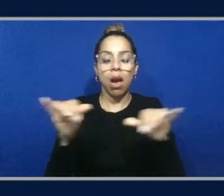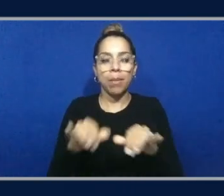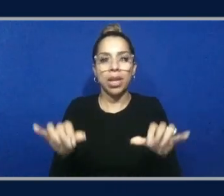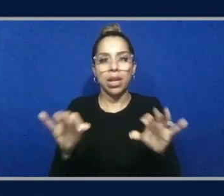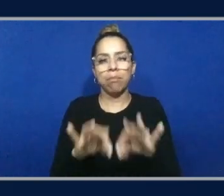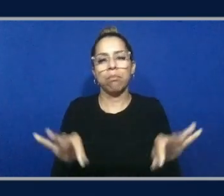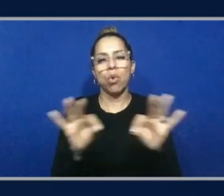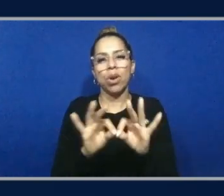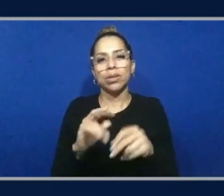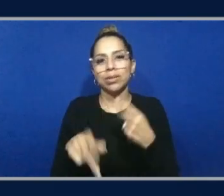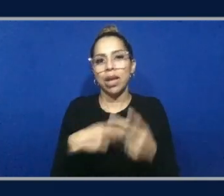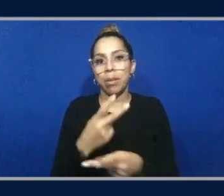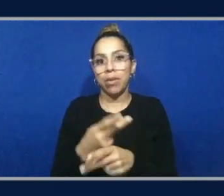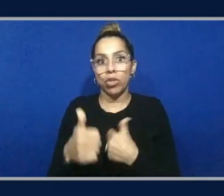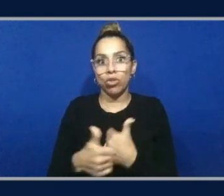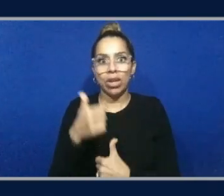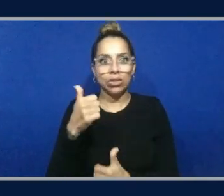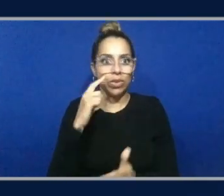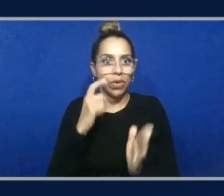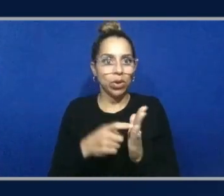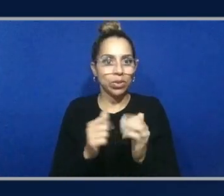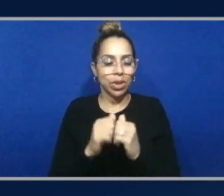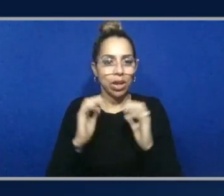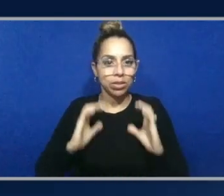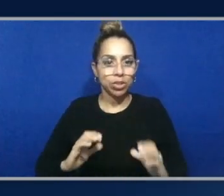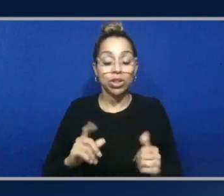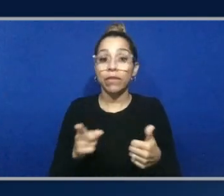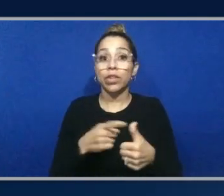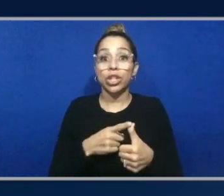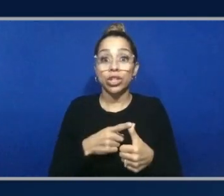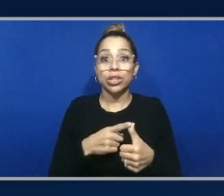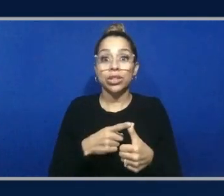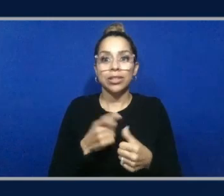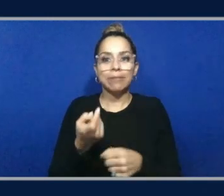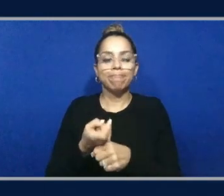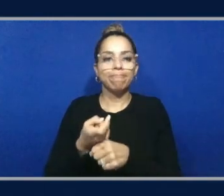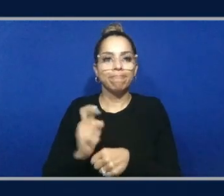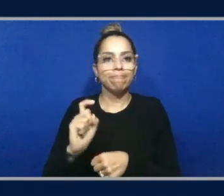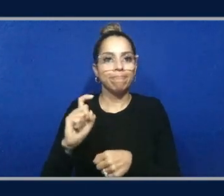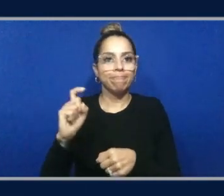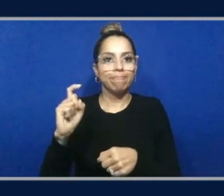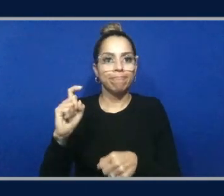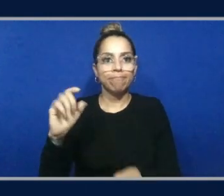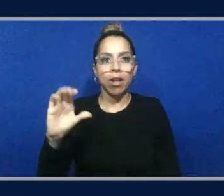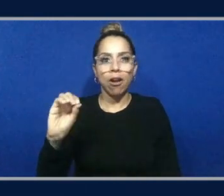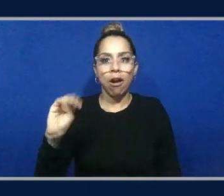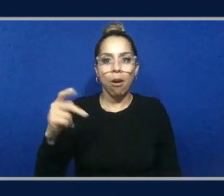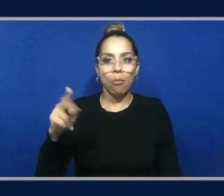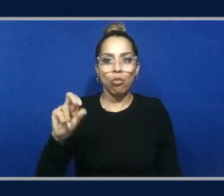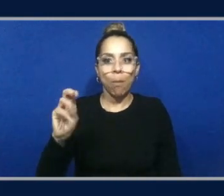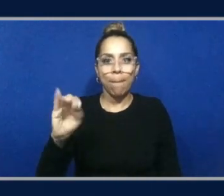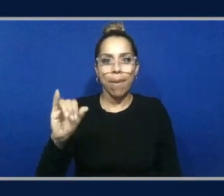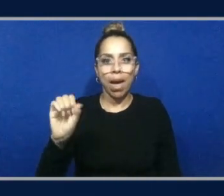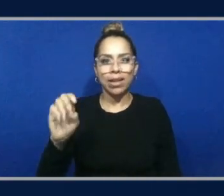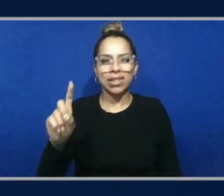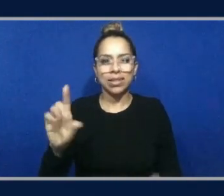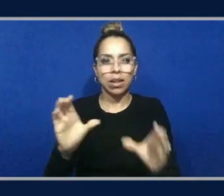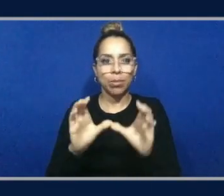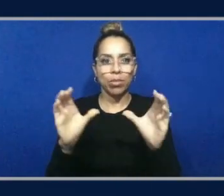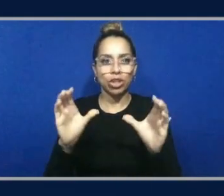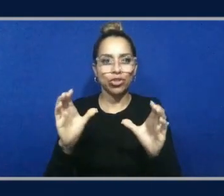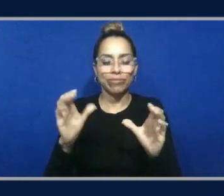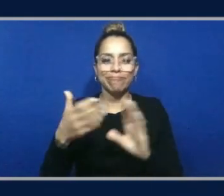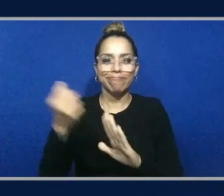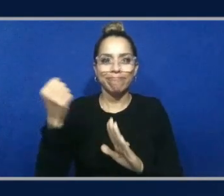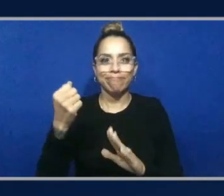seen with customers. The first one is compromised credentials, which remain the most common initial access. Yeah, that's everywhere. It's been true for a